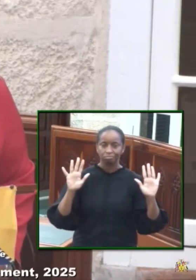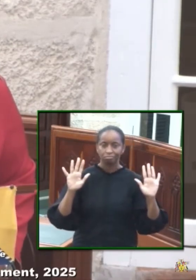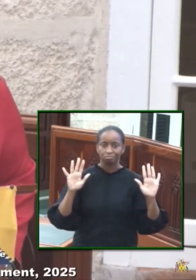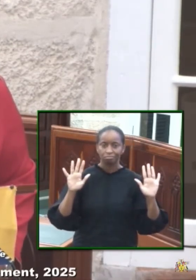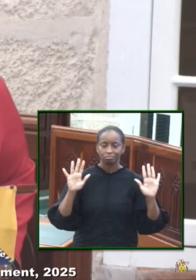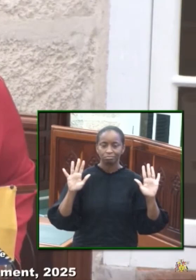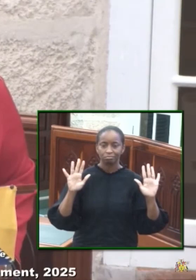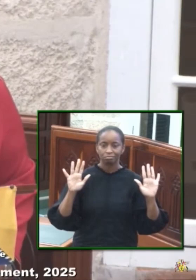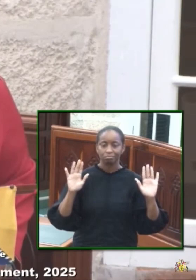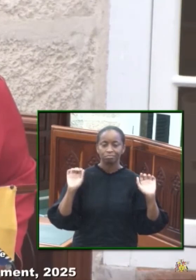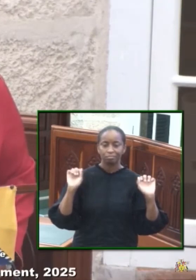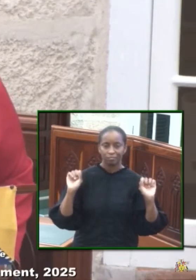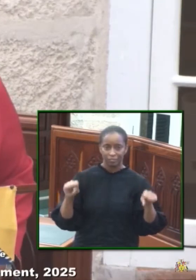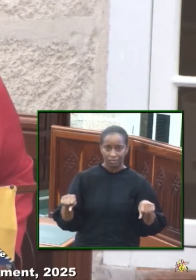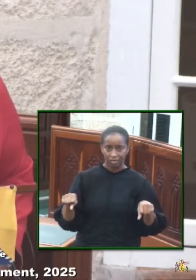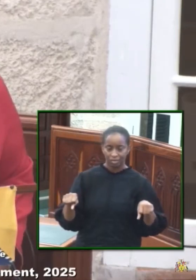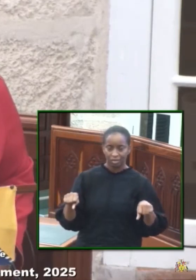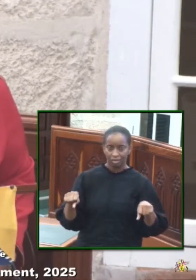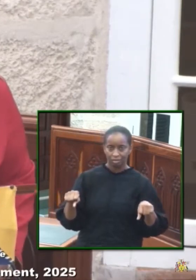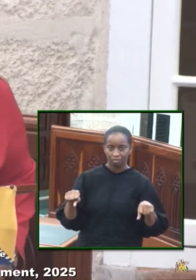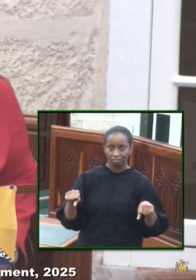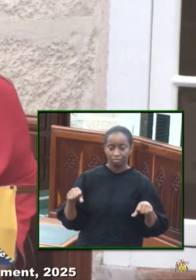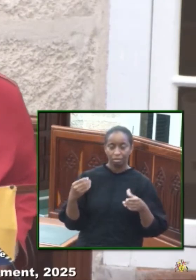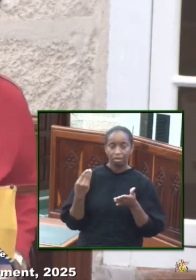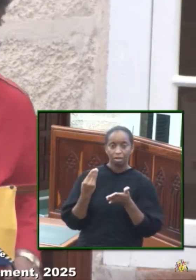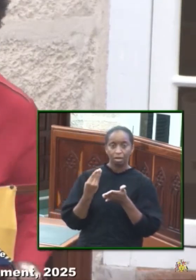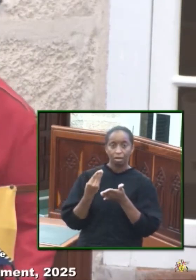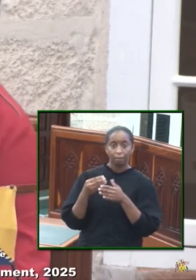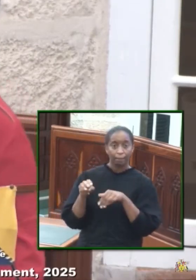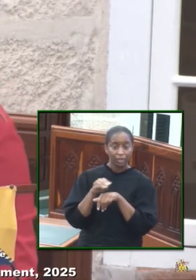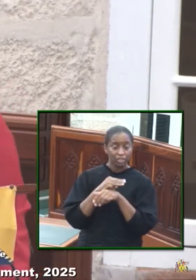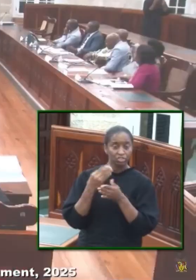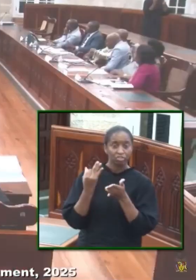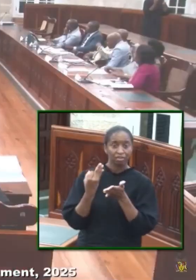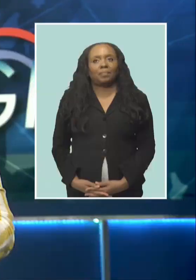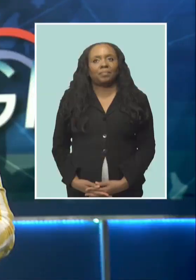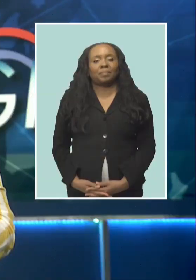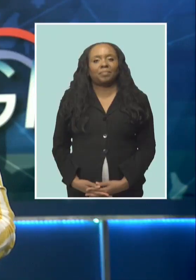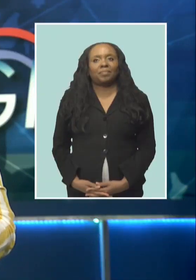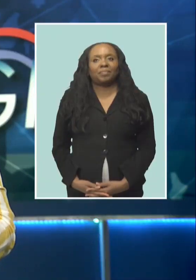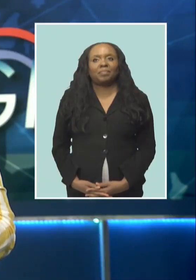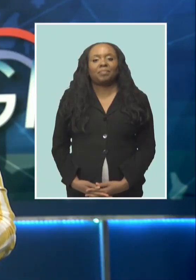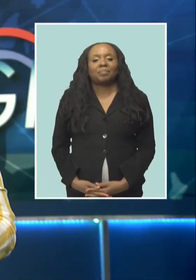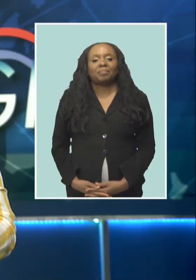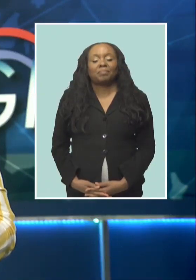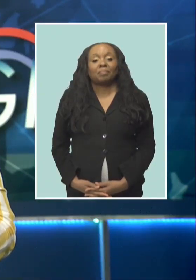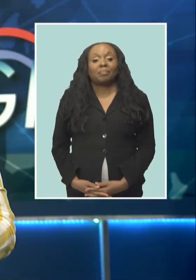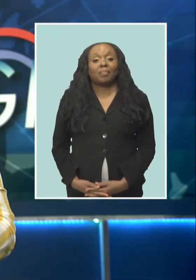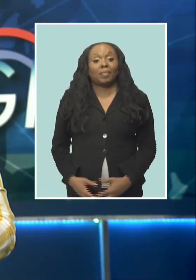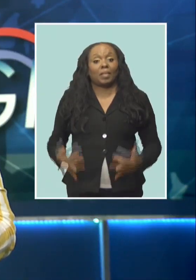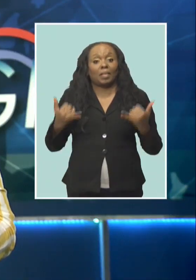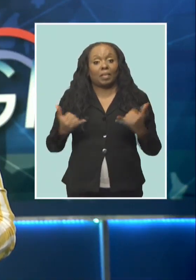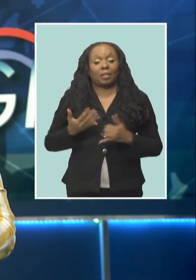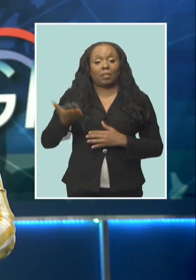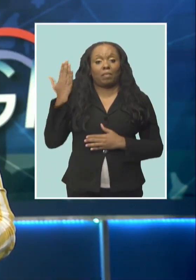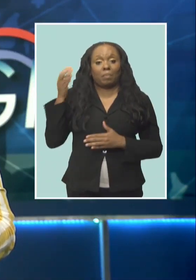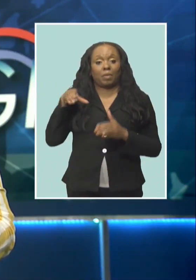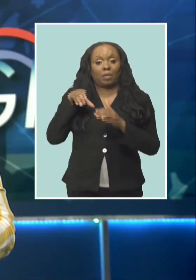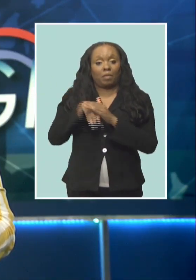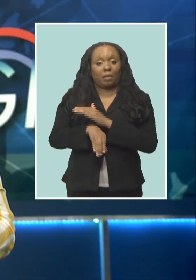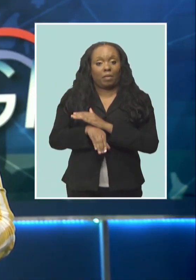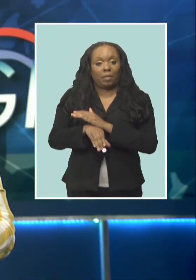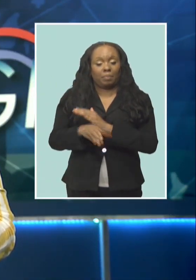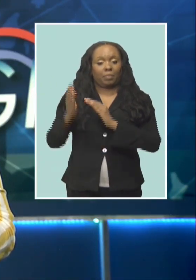the portfolio of Ministry of Finance. Now, earlier today, former Crime